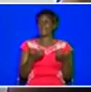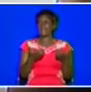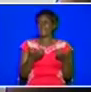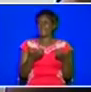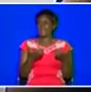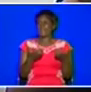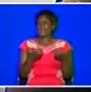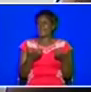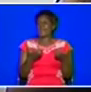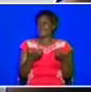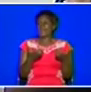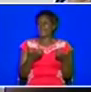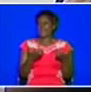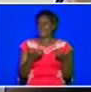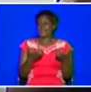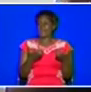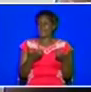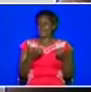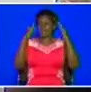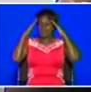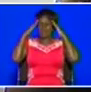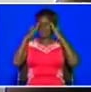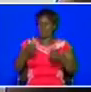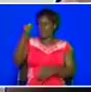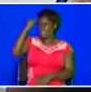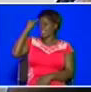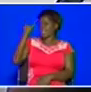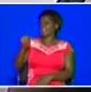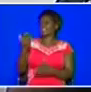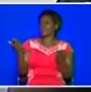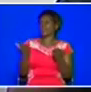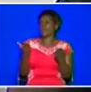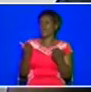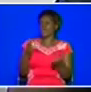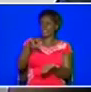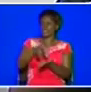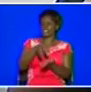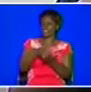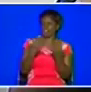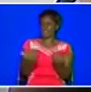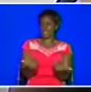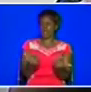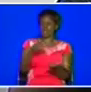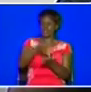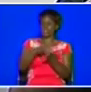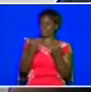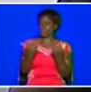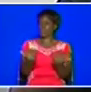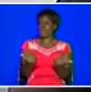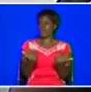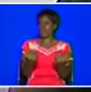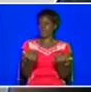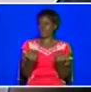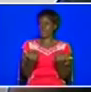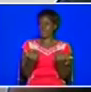we juxtapose our platform and our ideology with the, what we call the status quo. And we call the status quo the